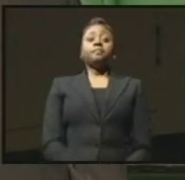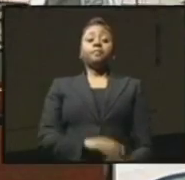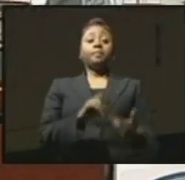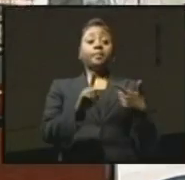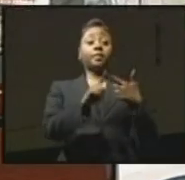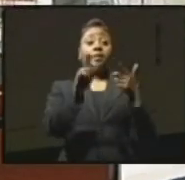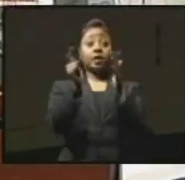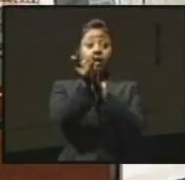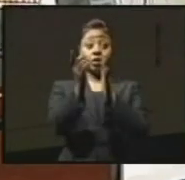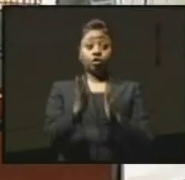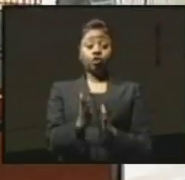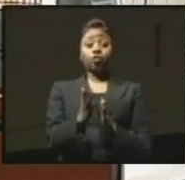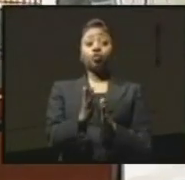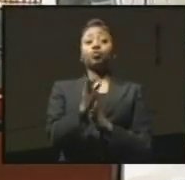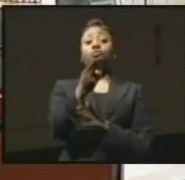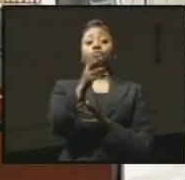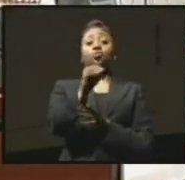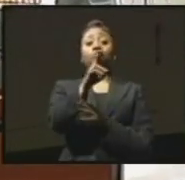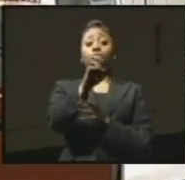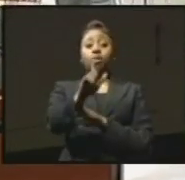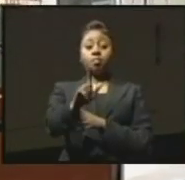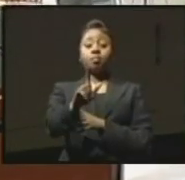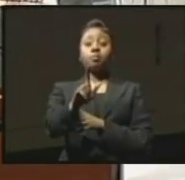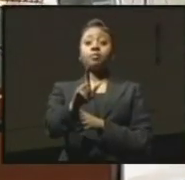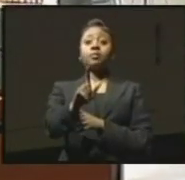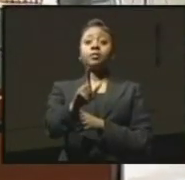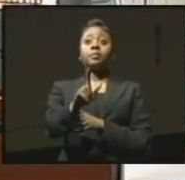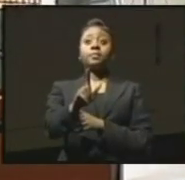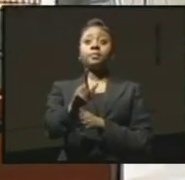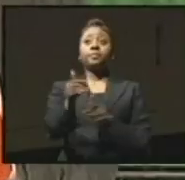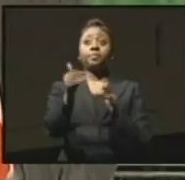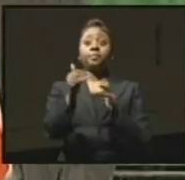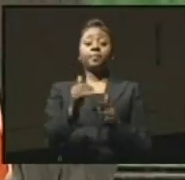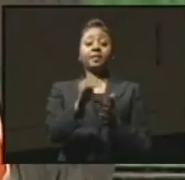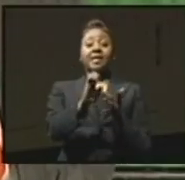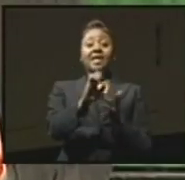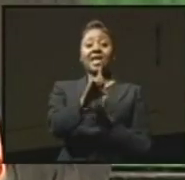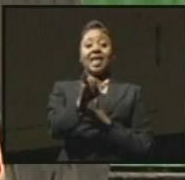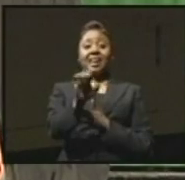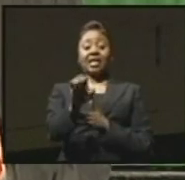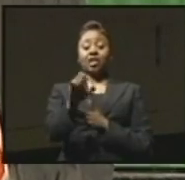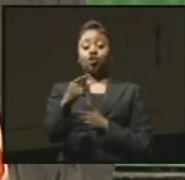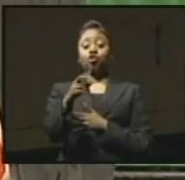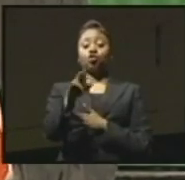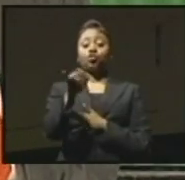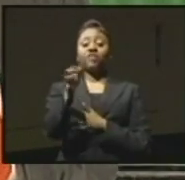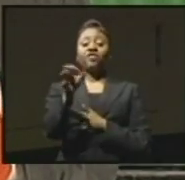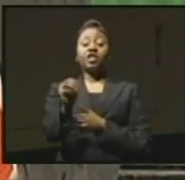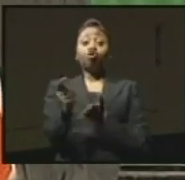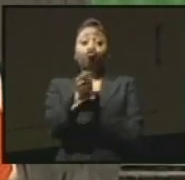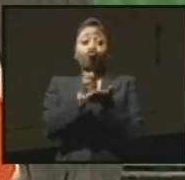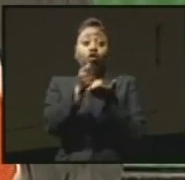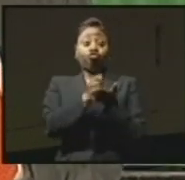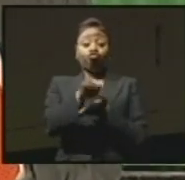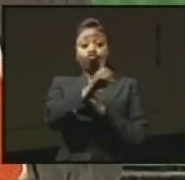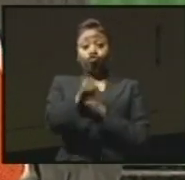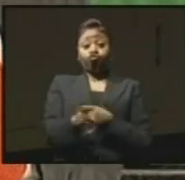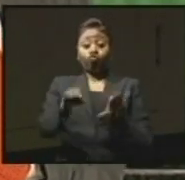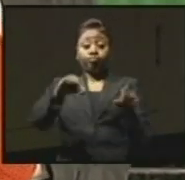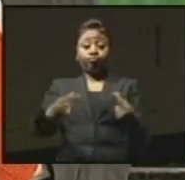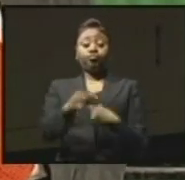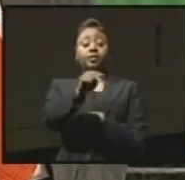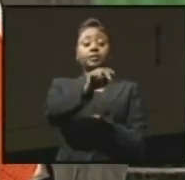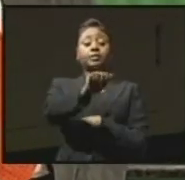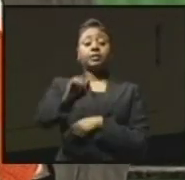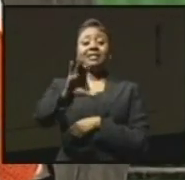Attorney Chewy Correga. Mrs. Ellen Griffin, Treasurer, Detroit Branch,